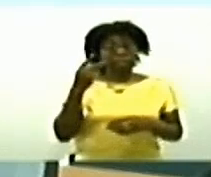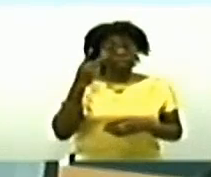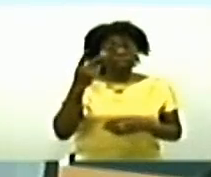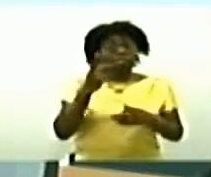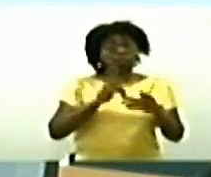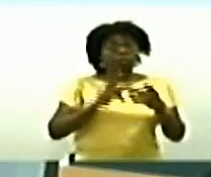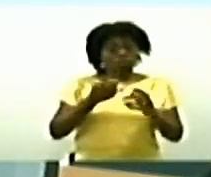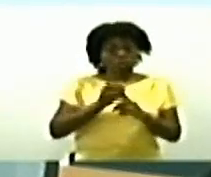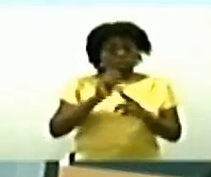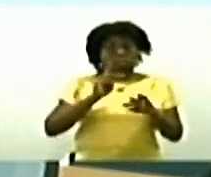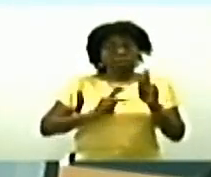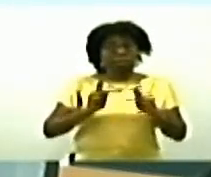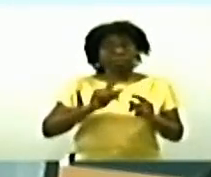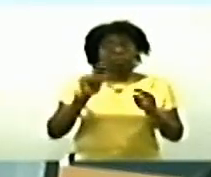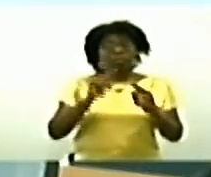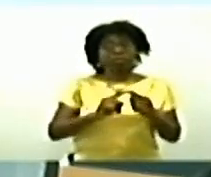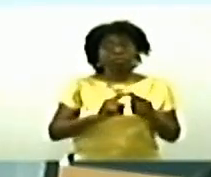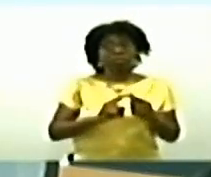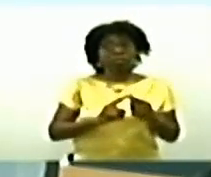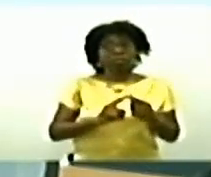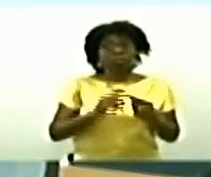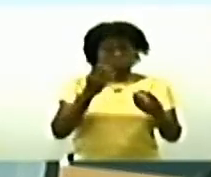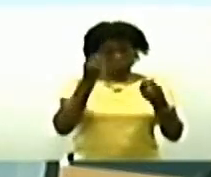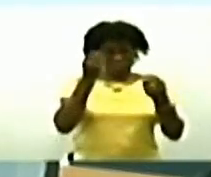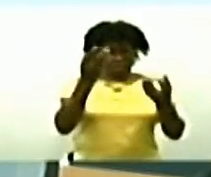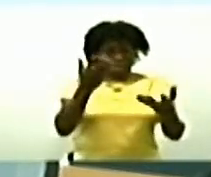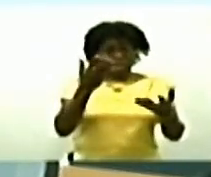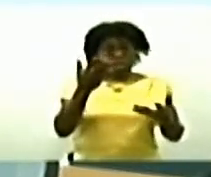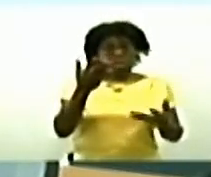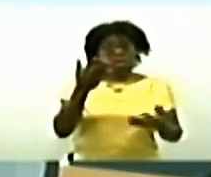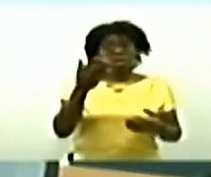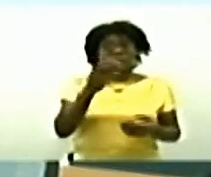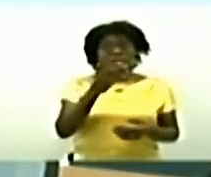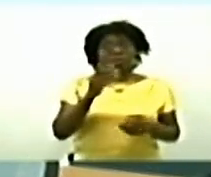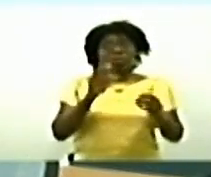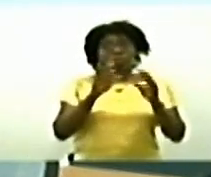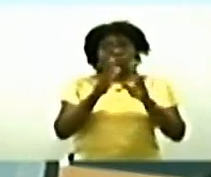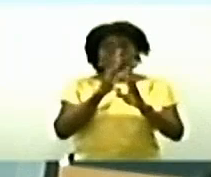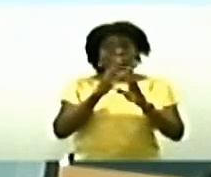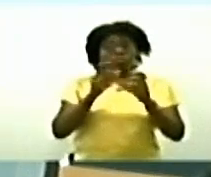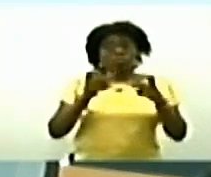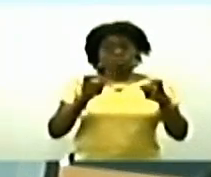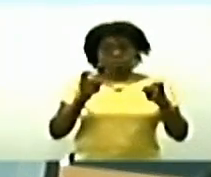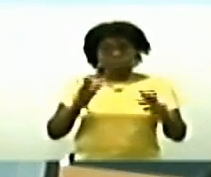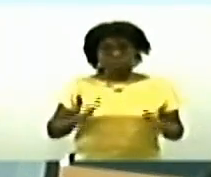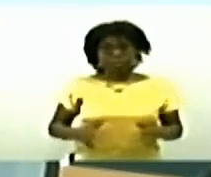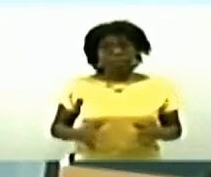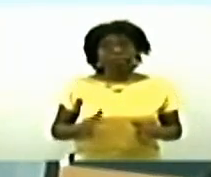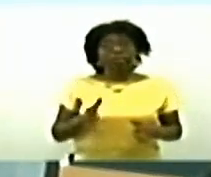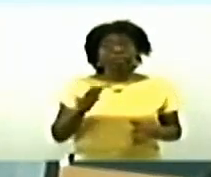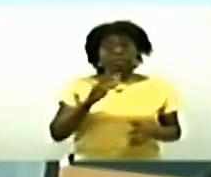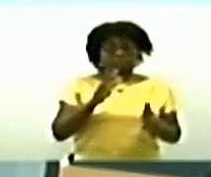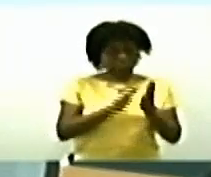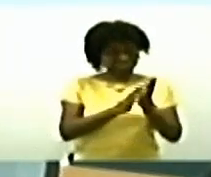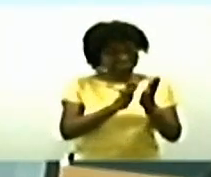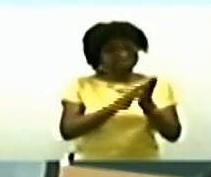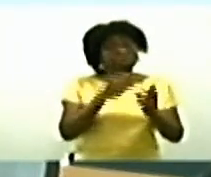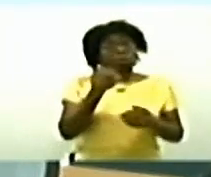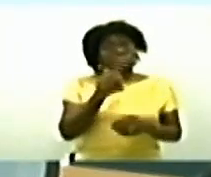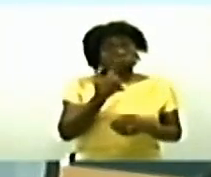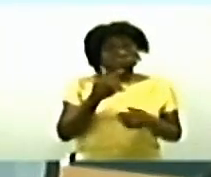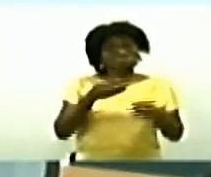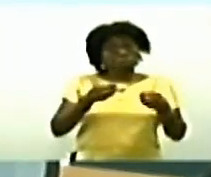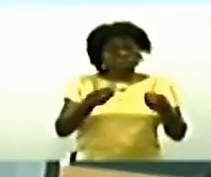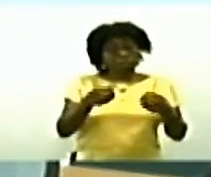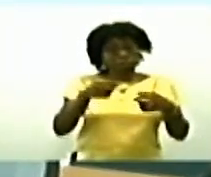citizens to obey the instruction of those wardens. And I want to commend all those who have been given that